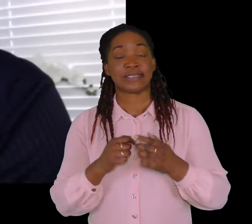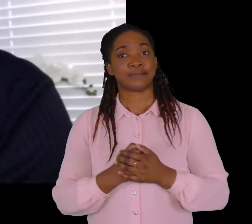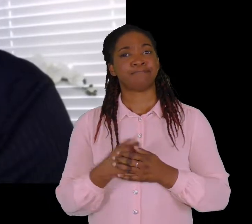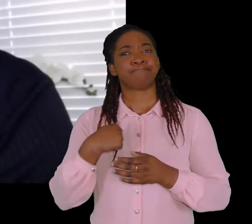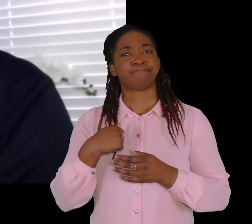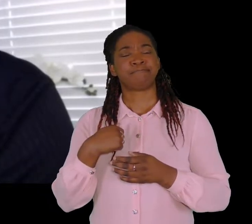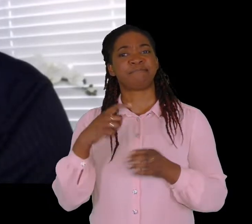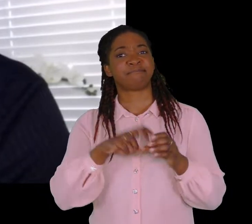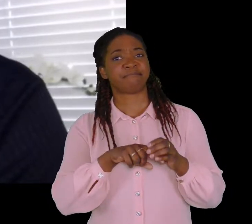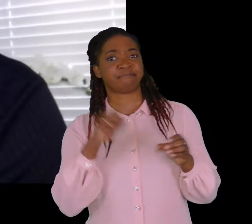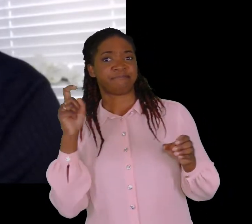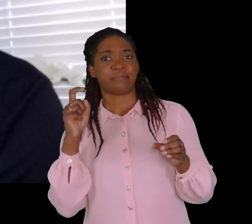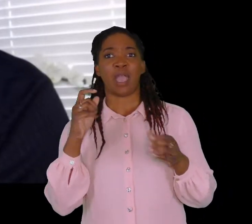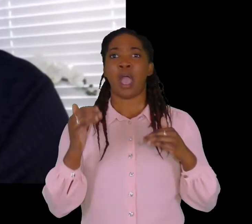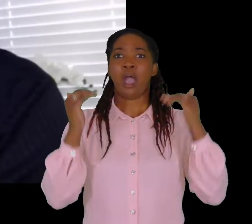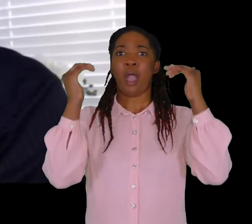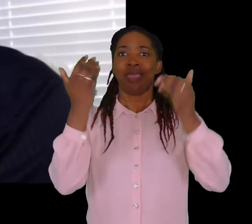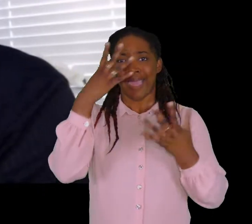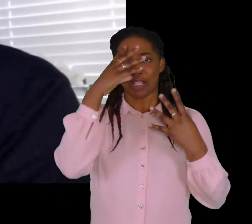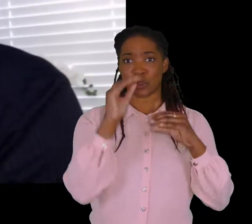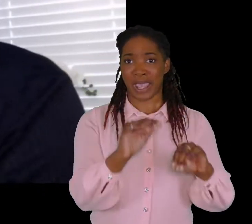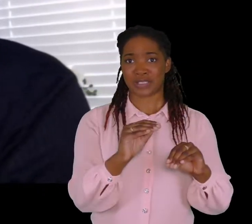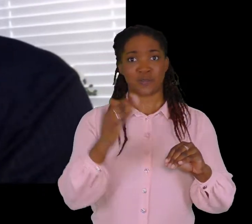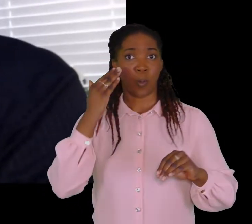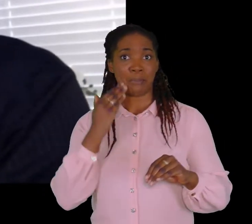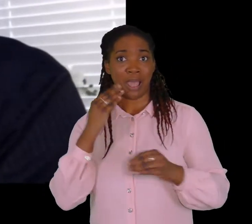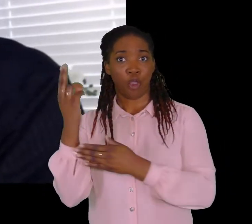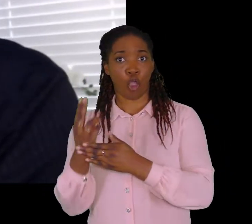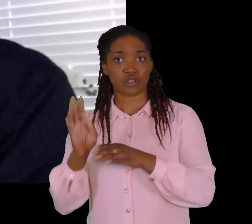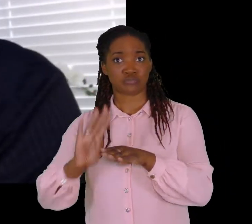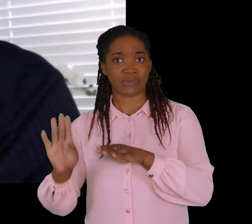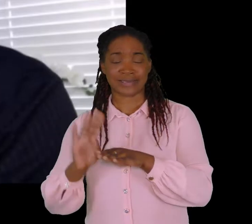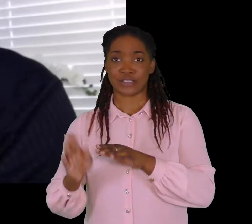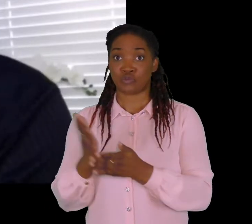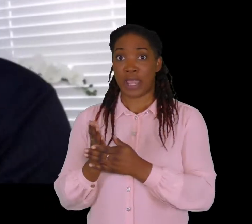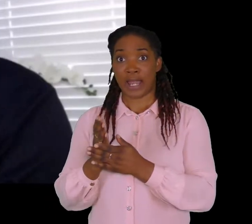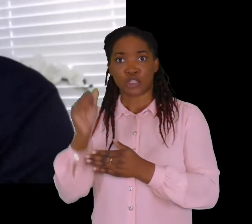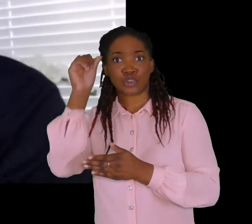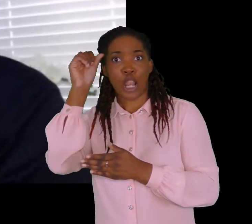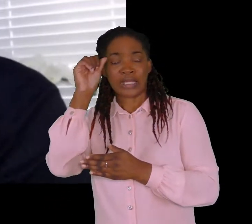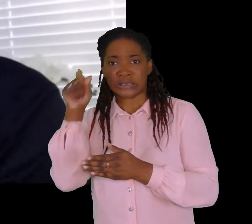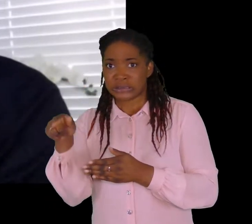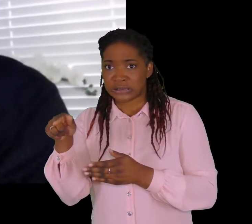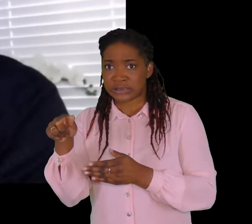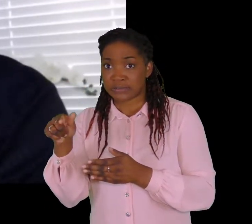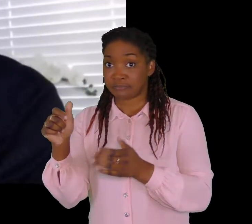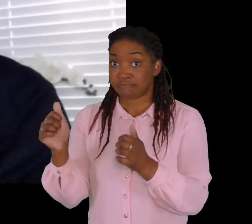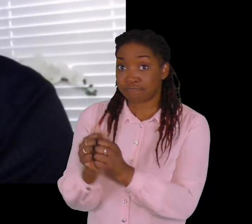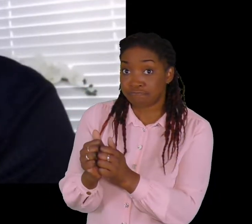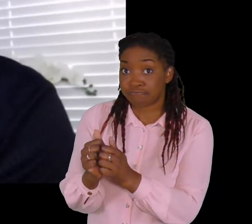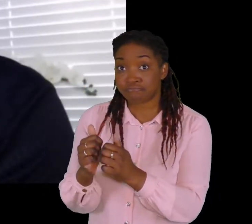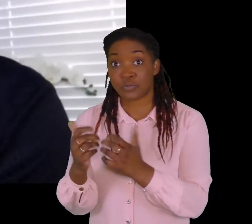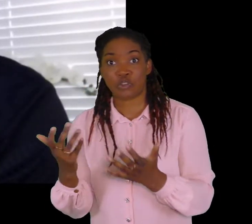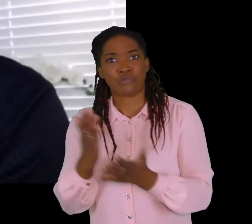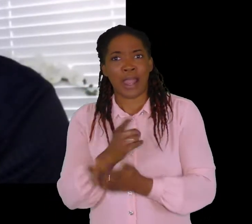from higher education, the speculative production in the political Black arts practice questioned the validity of knowledge as a form that remained and still remains part